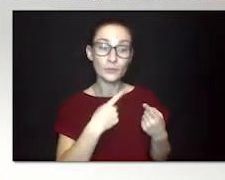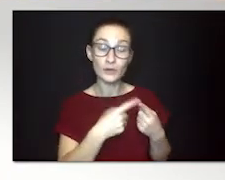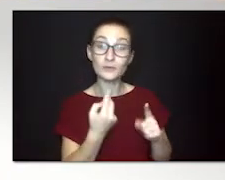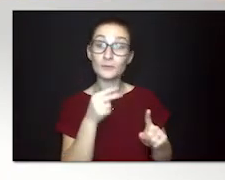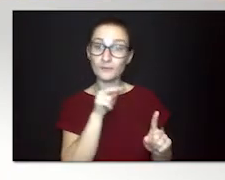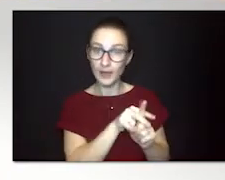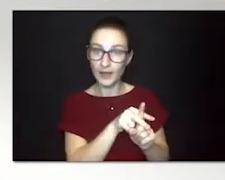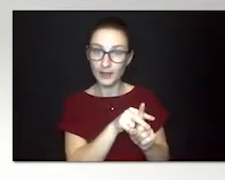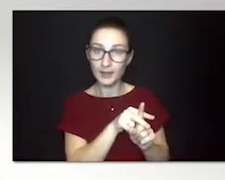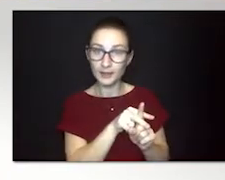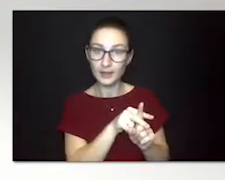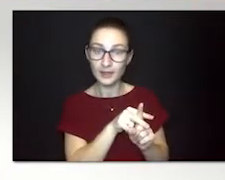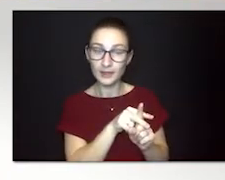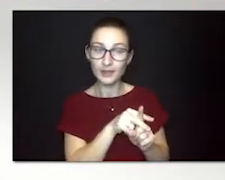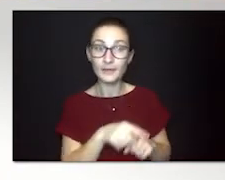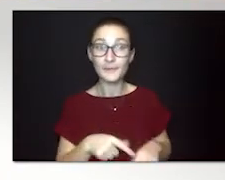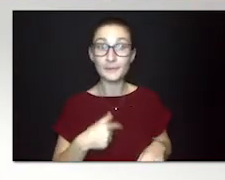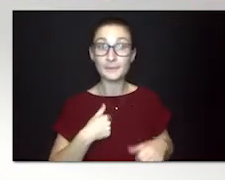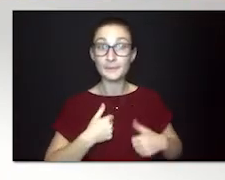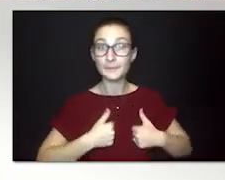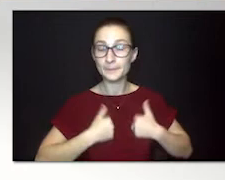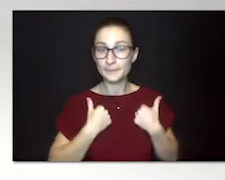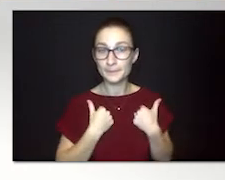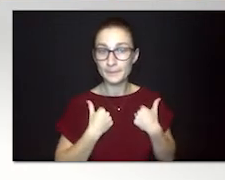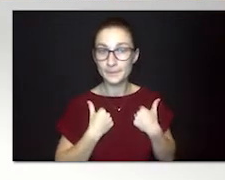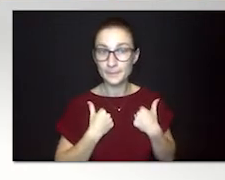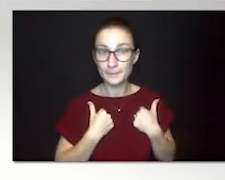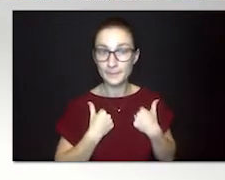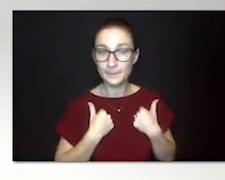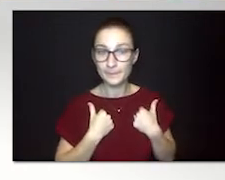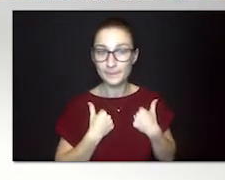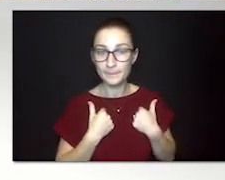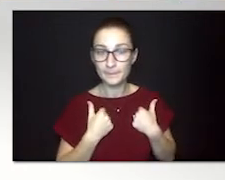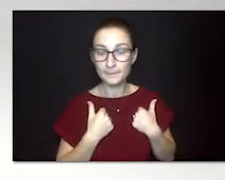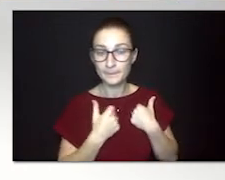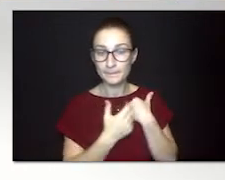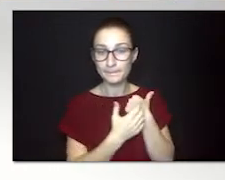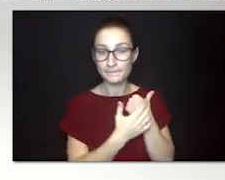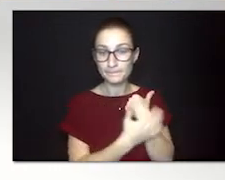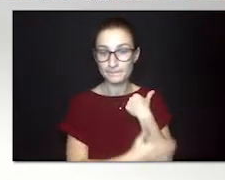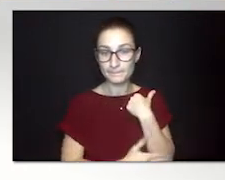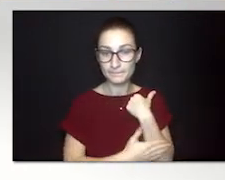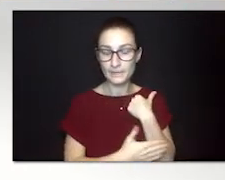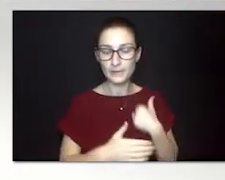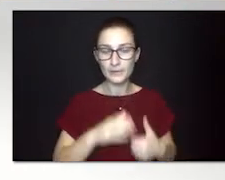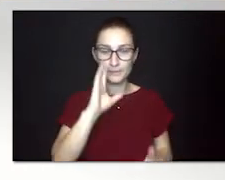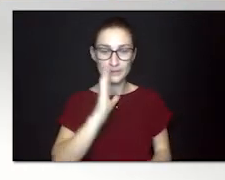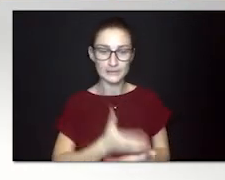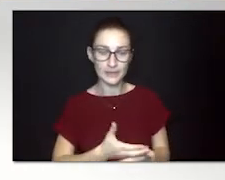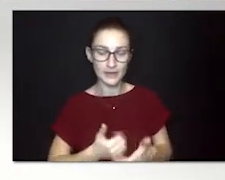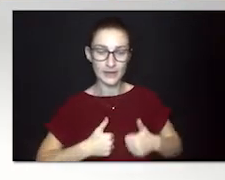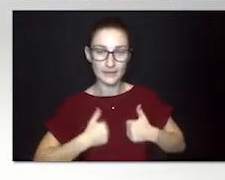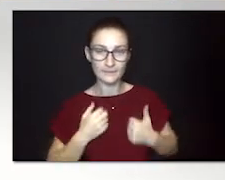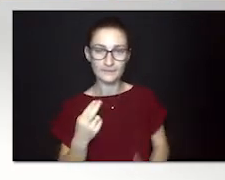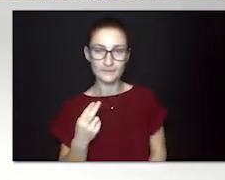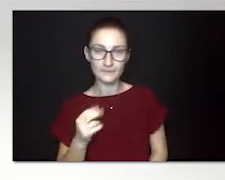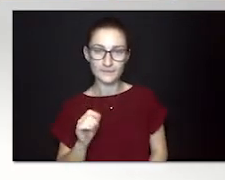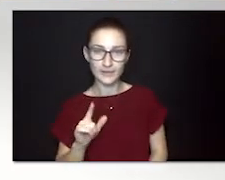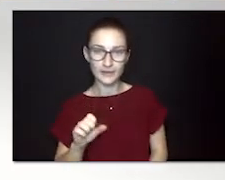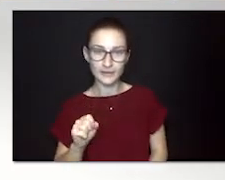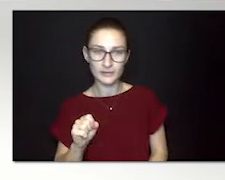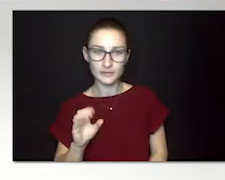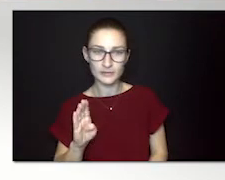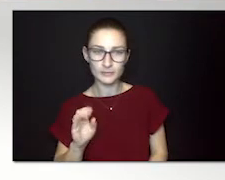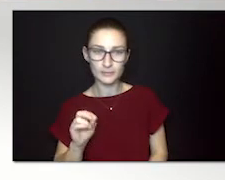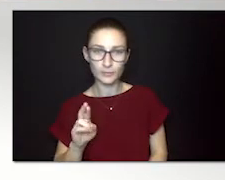file, you were saying you do it by yourself. So I live in Sarasota County and my son's in a group home in Hillsborough. But if I wanted to do the advocacy,